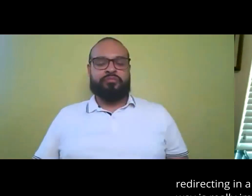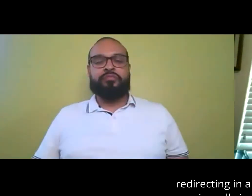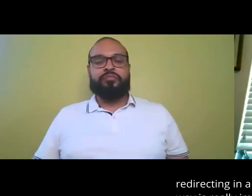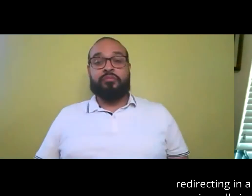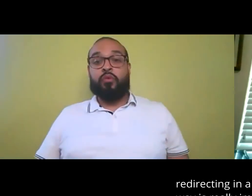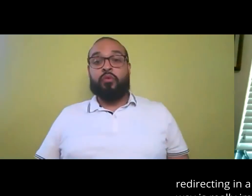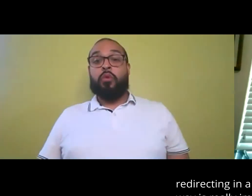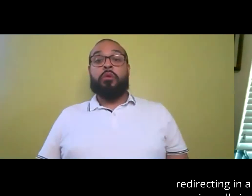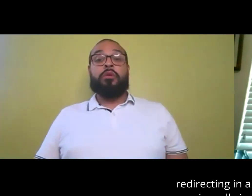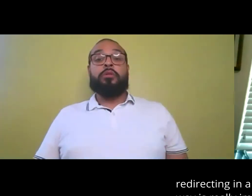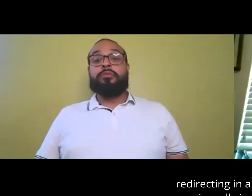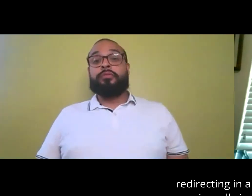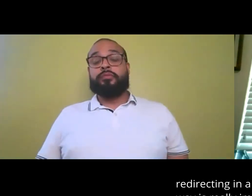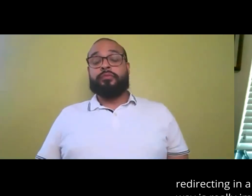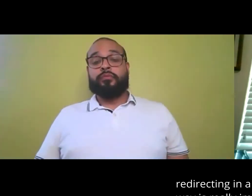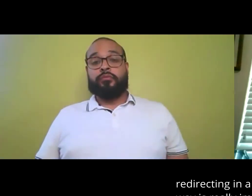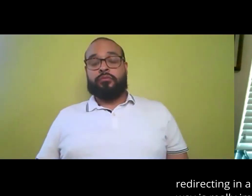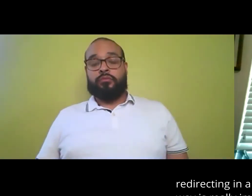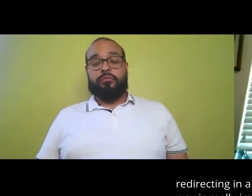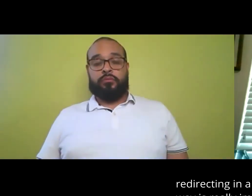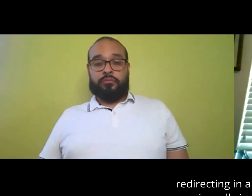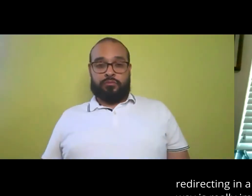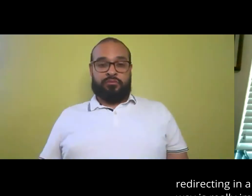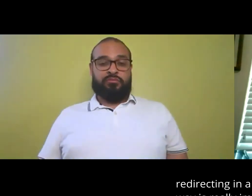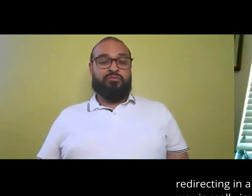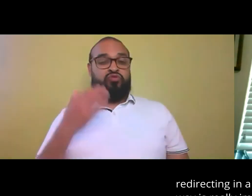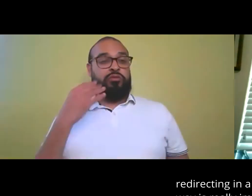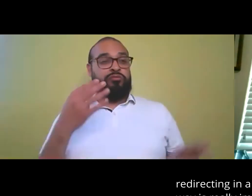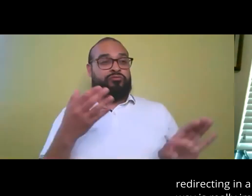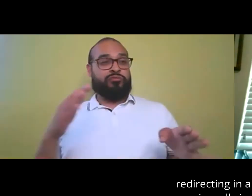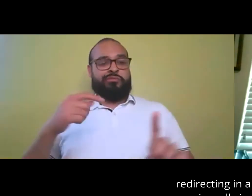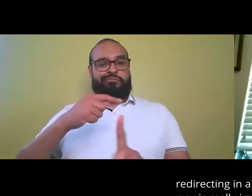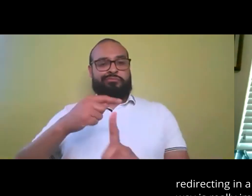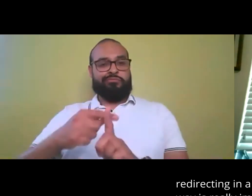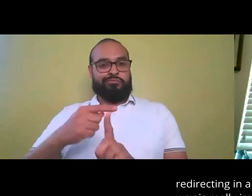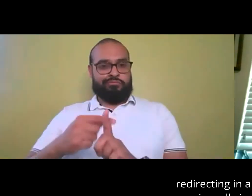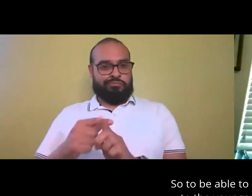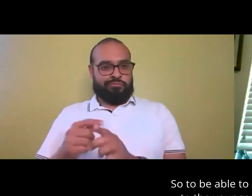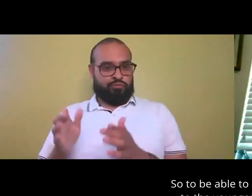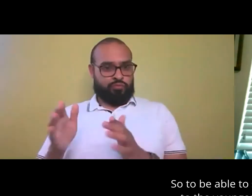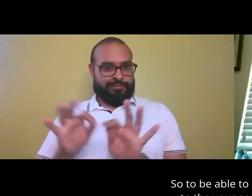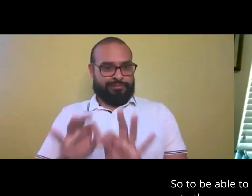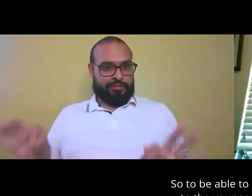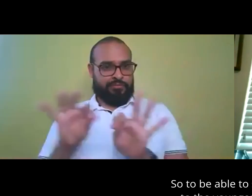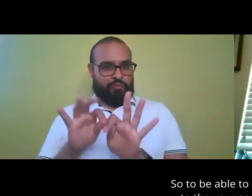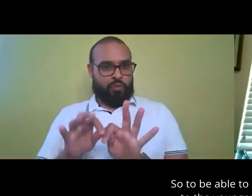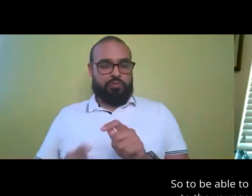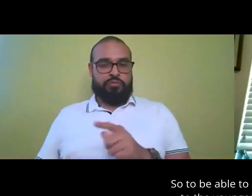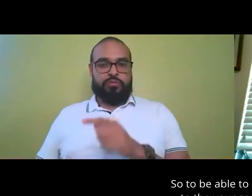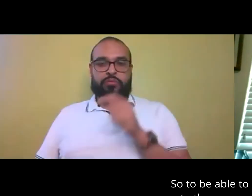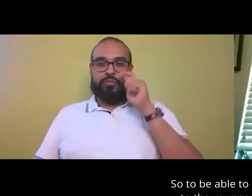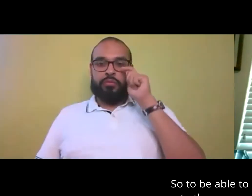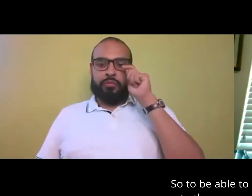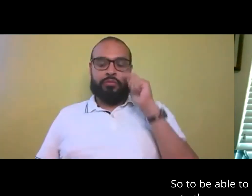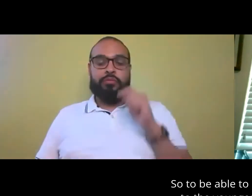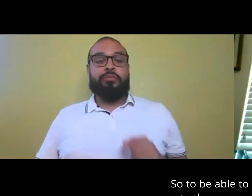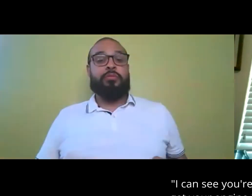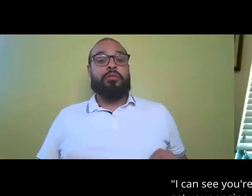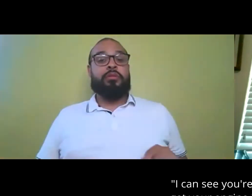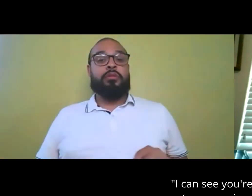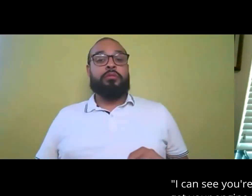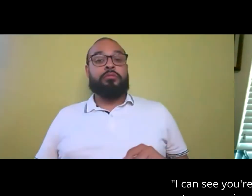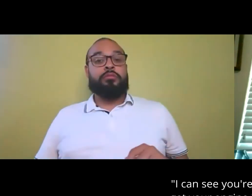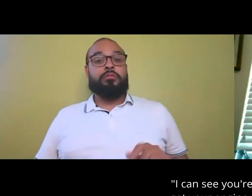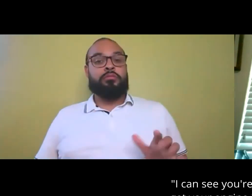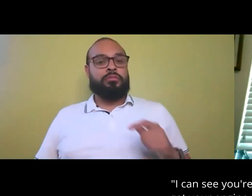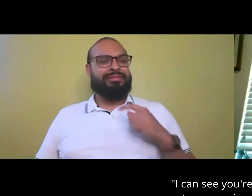frameworks, redirecting in a positive way is really important. So to be able to say, even to the youngest child, I